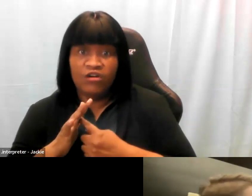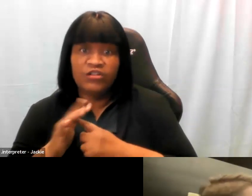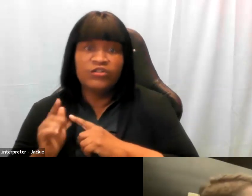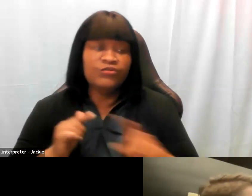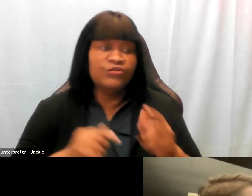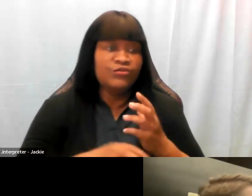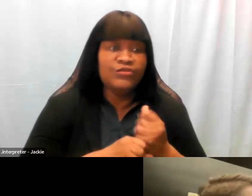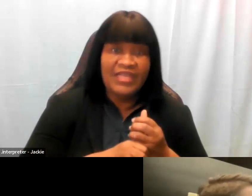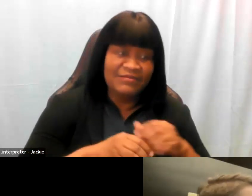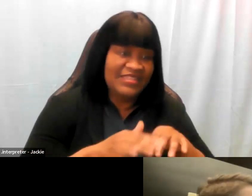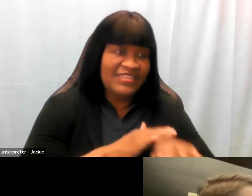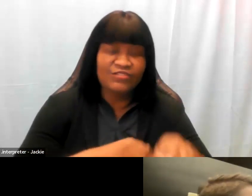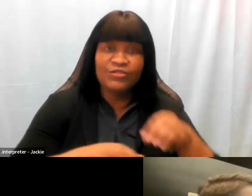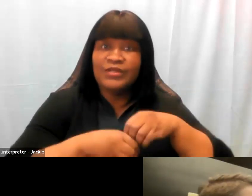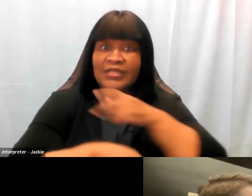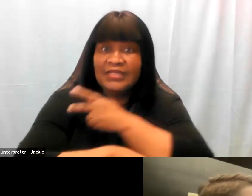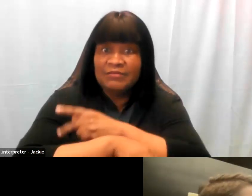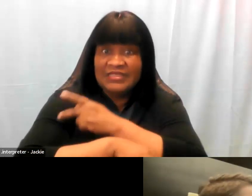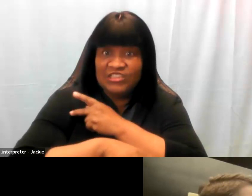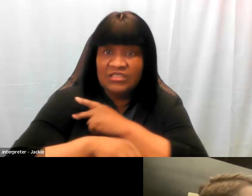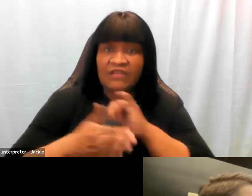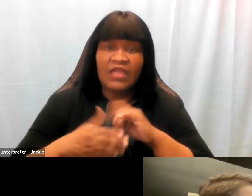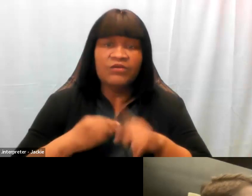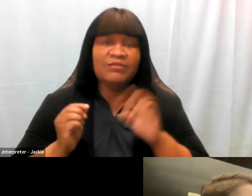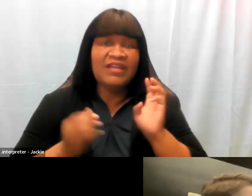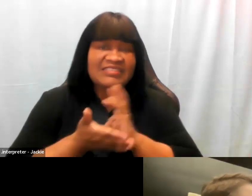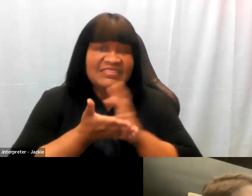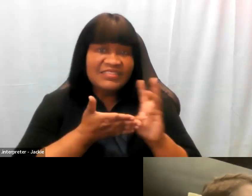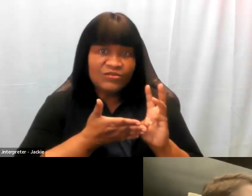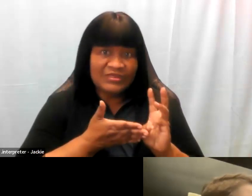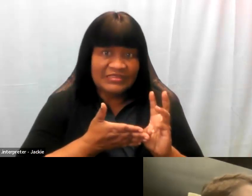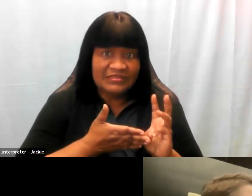getting me into inpatient was about 6 weeks.